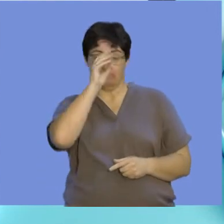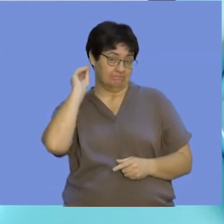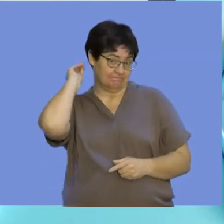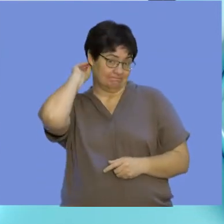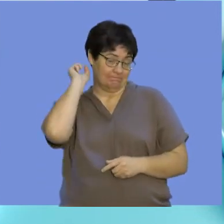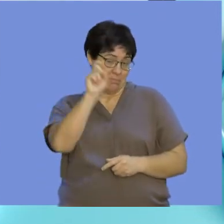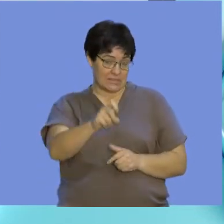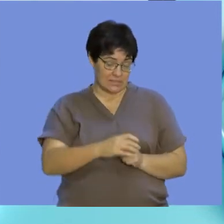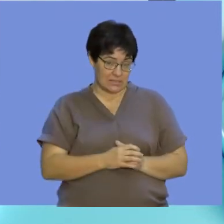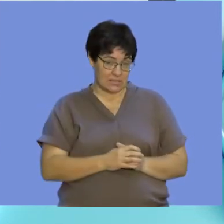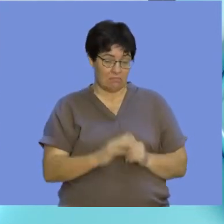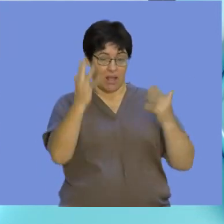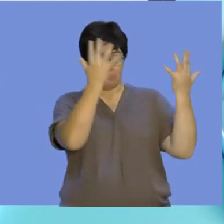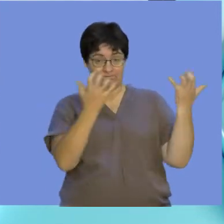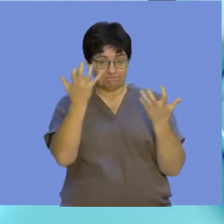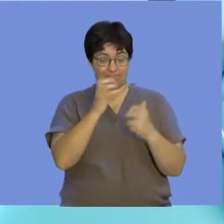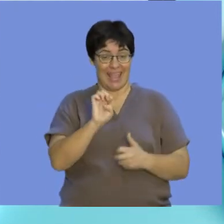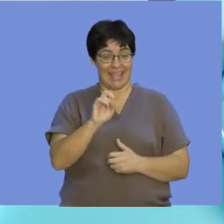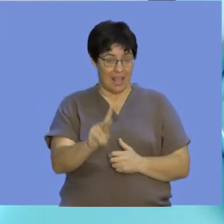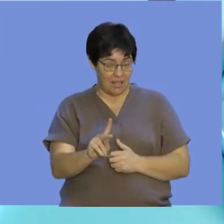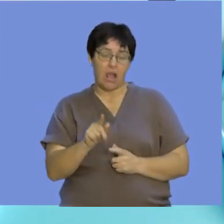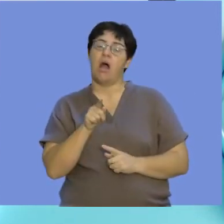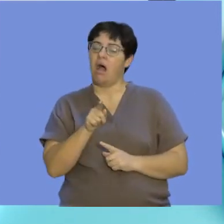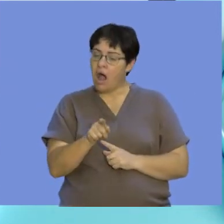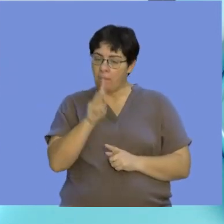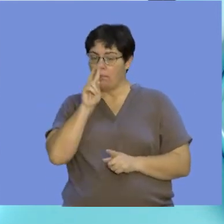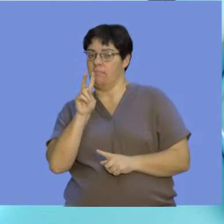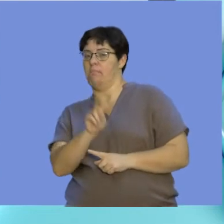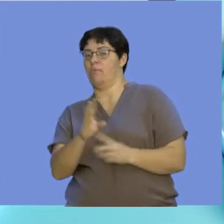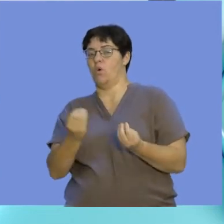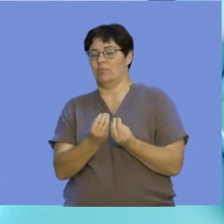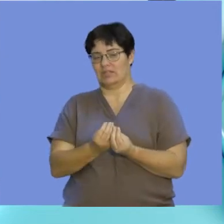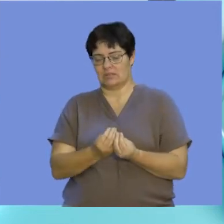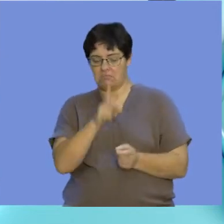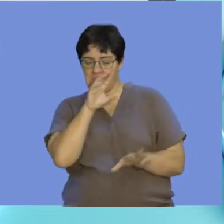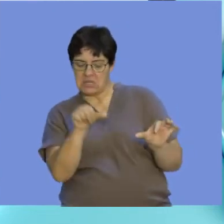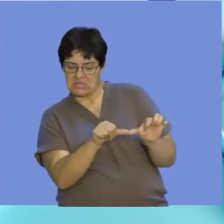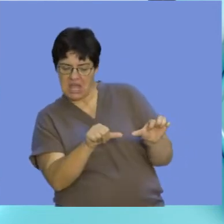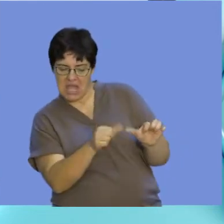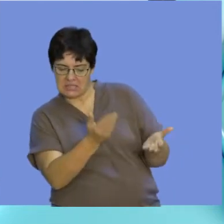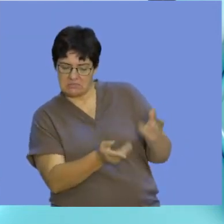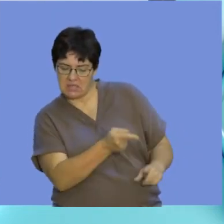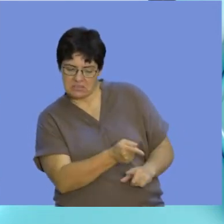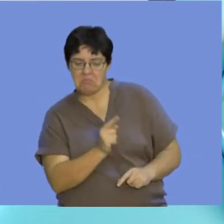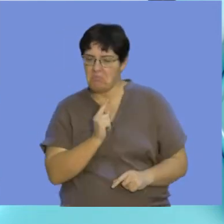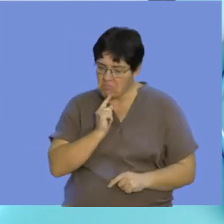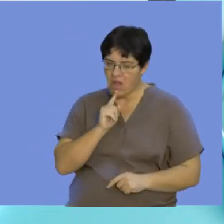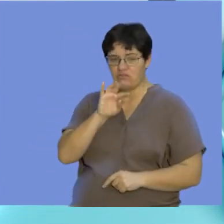of your minds is when you calculate the kinetic energy, look at the object, look at the size of its mass, and look at its